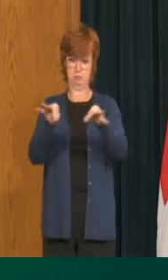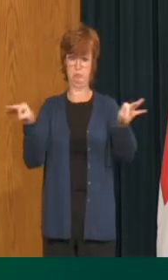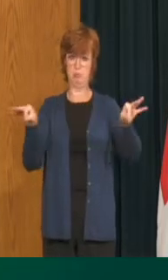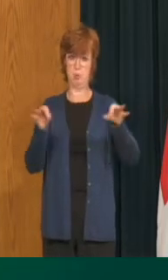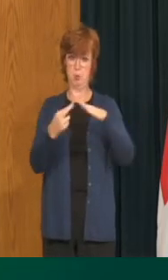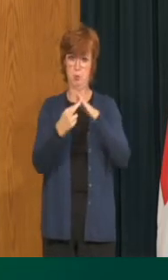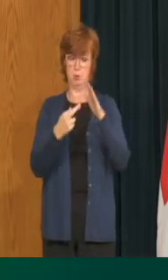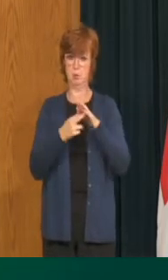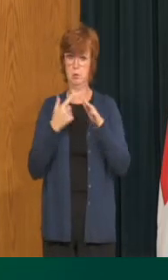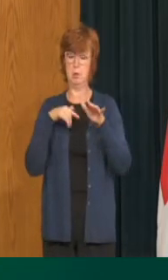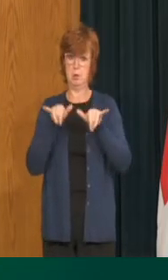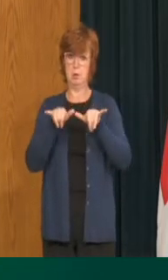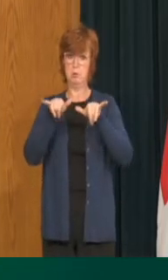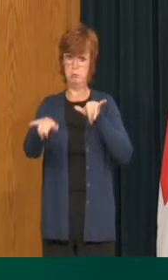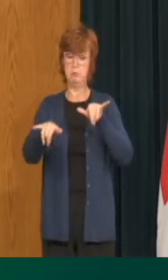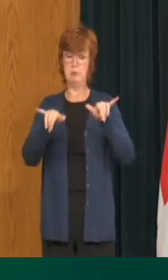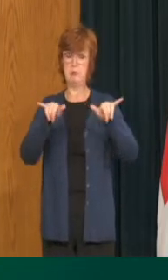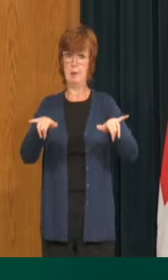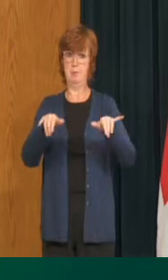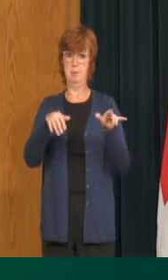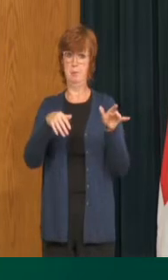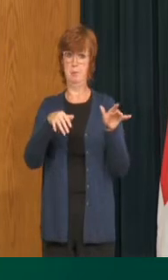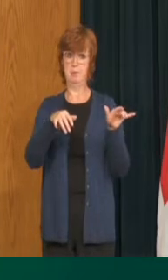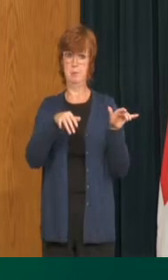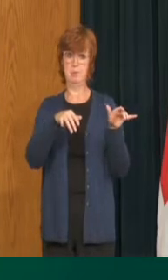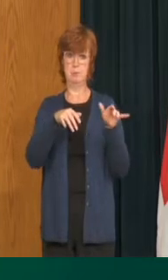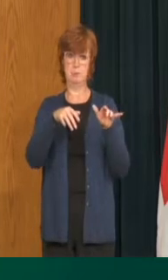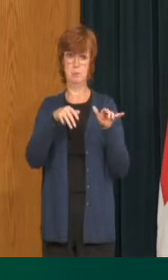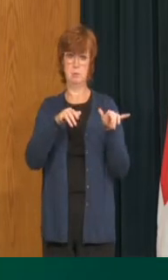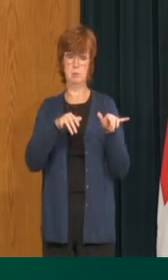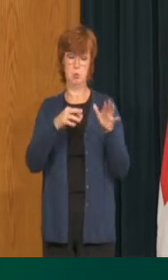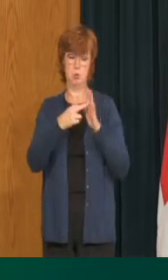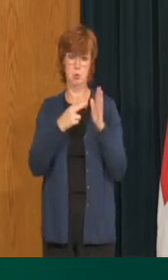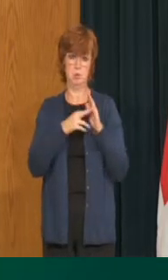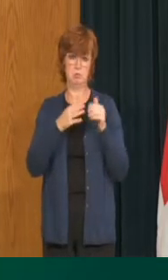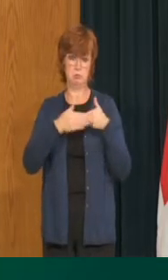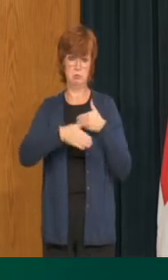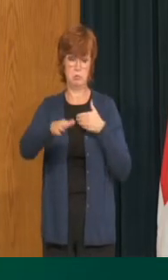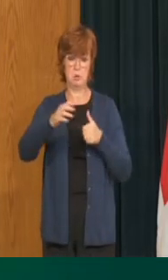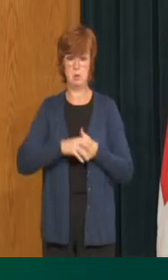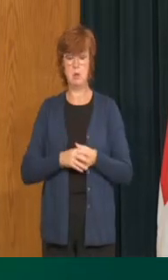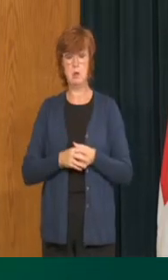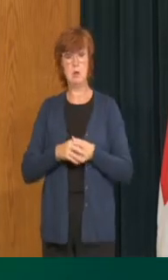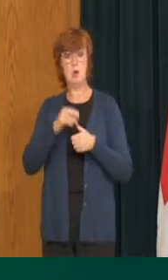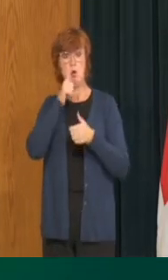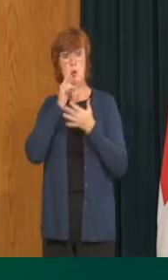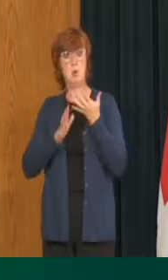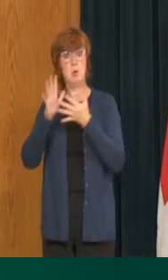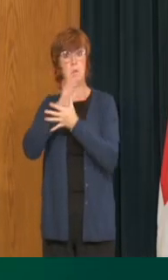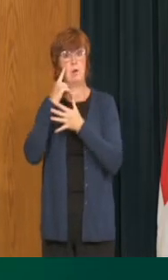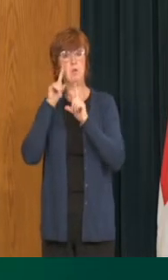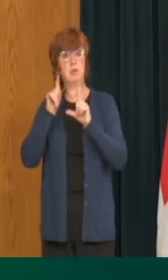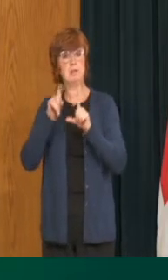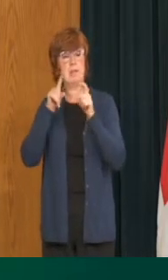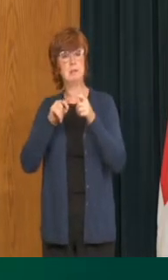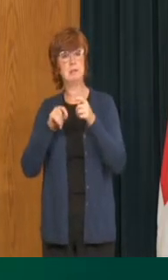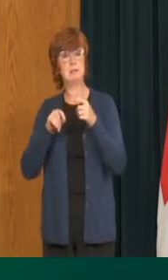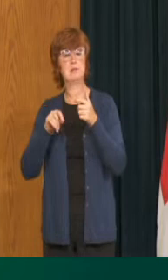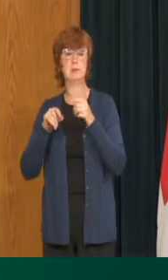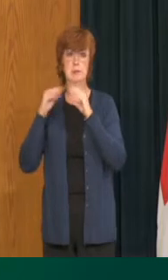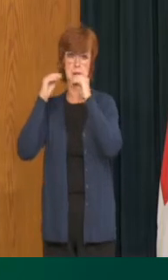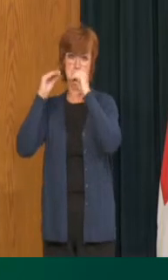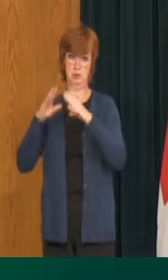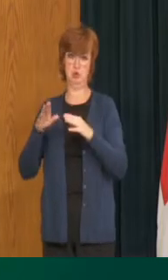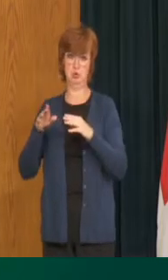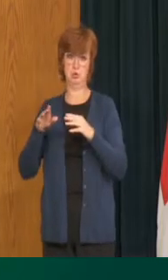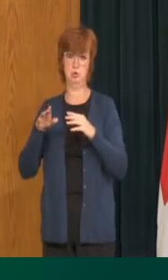as cases and contacts and prevent further transmission. Teachers are a priority group for testing, and all staff and